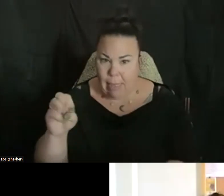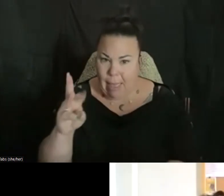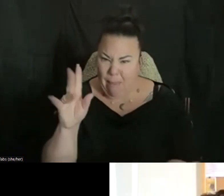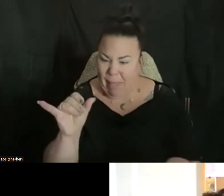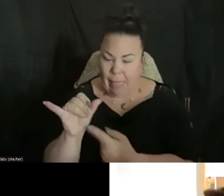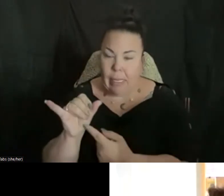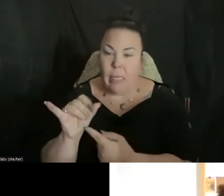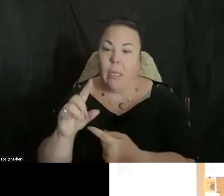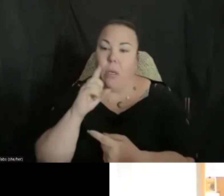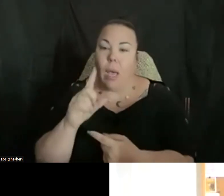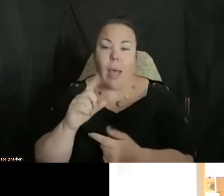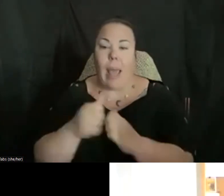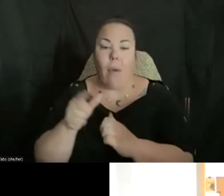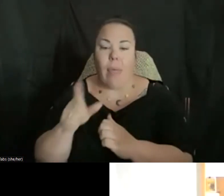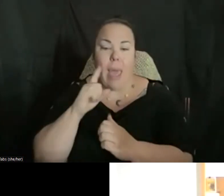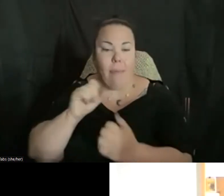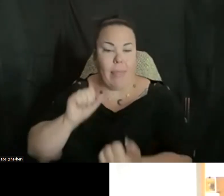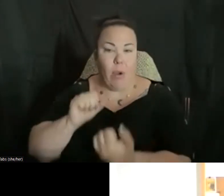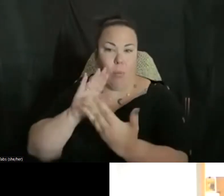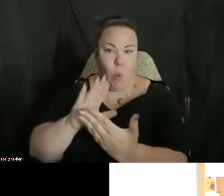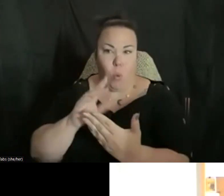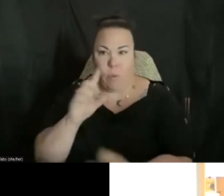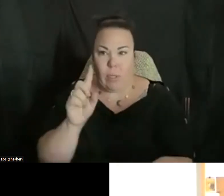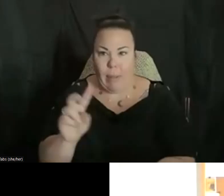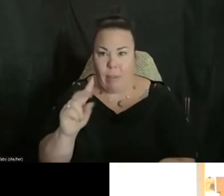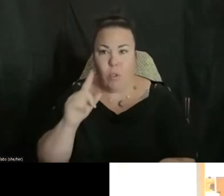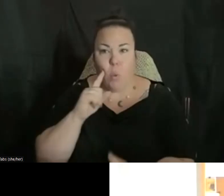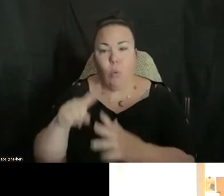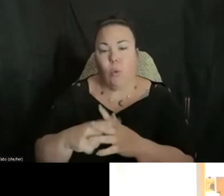their clients. I'll hand it over to Emily.